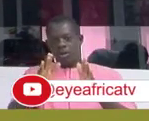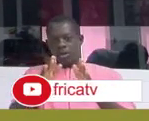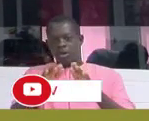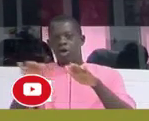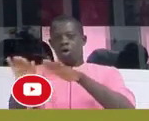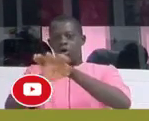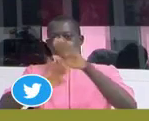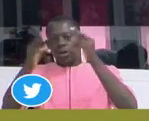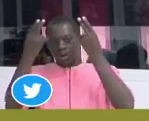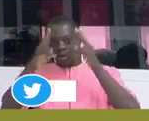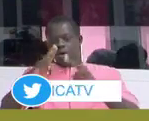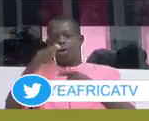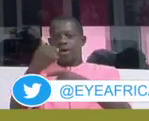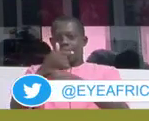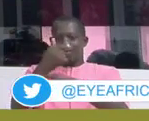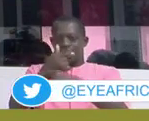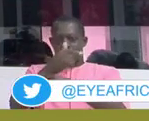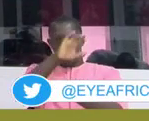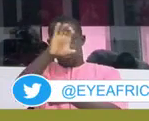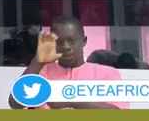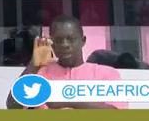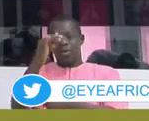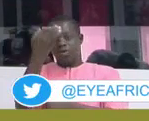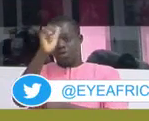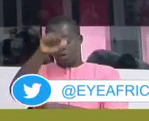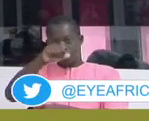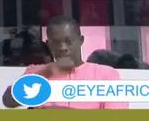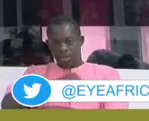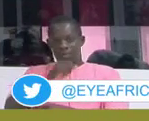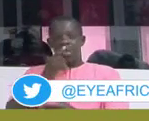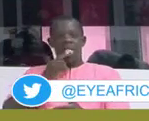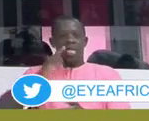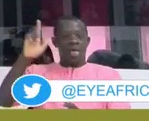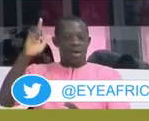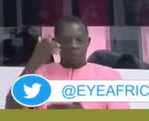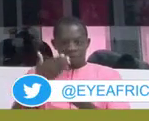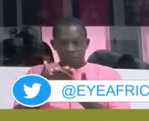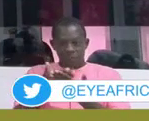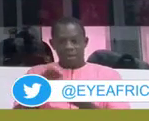offense in under the laws of this country to lie under